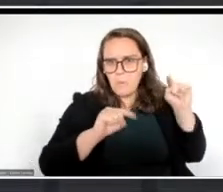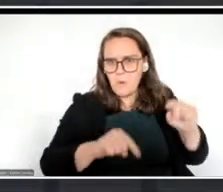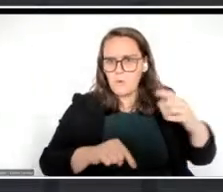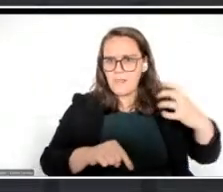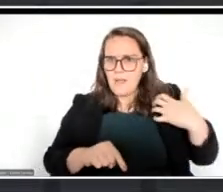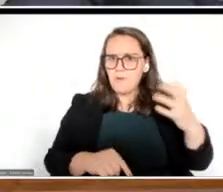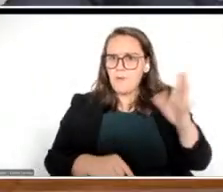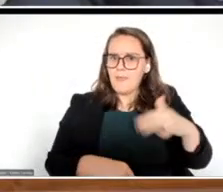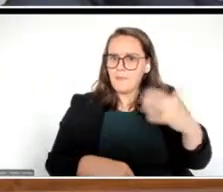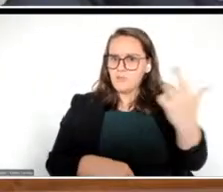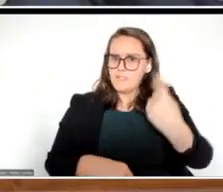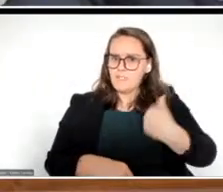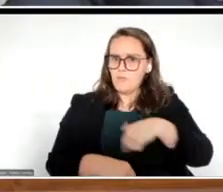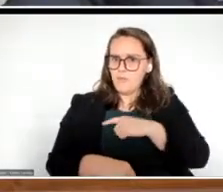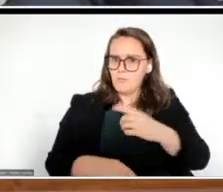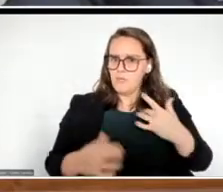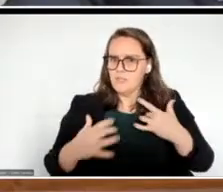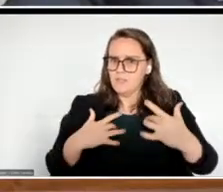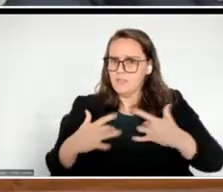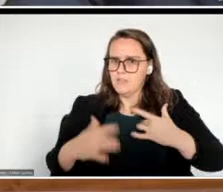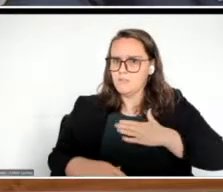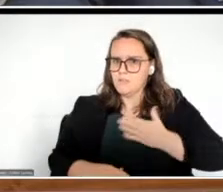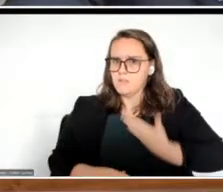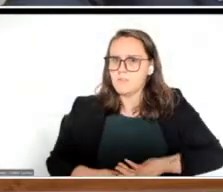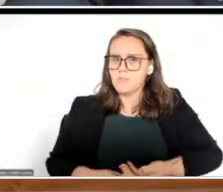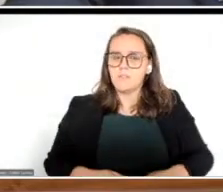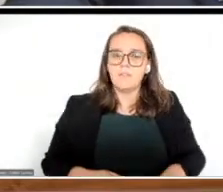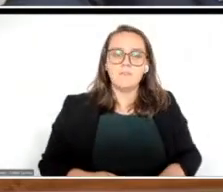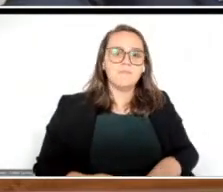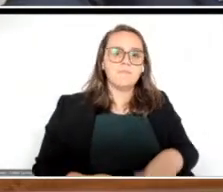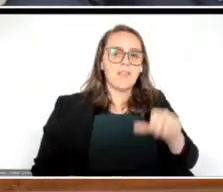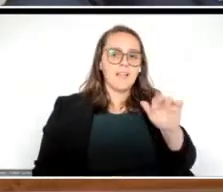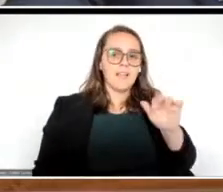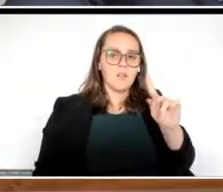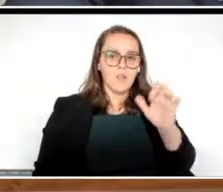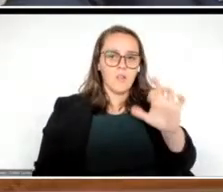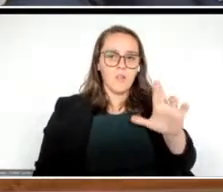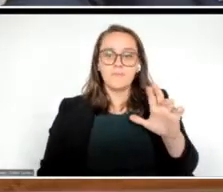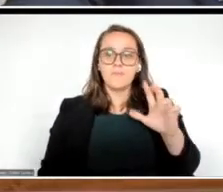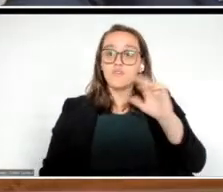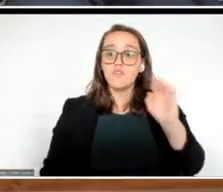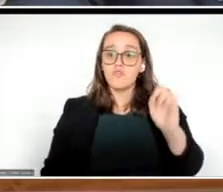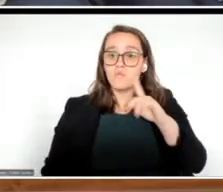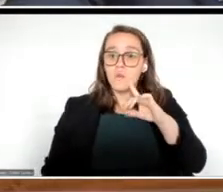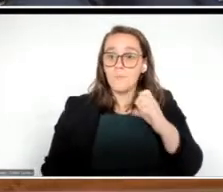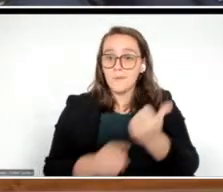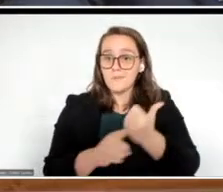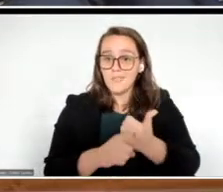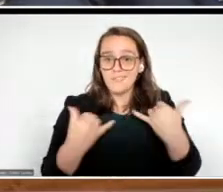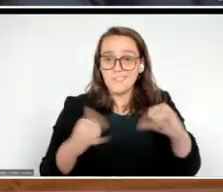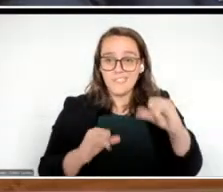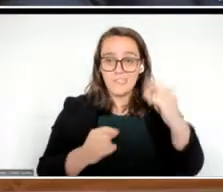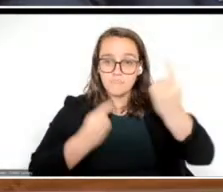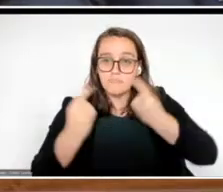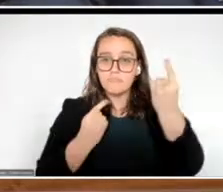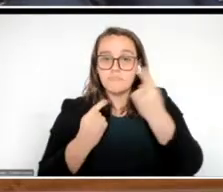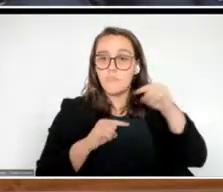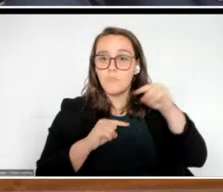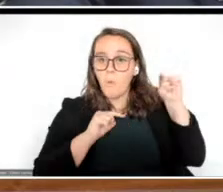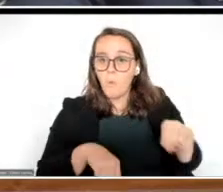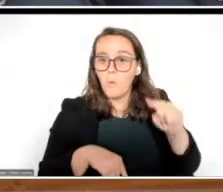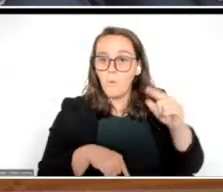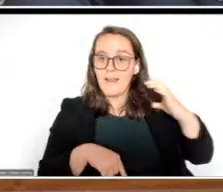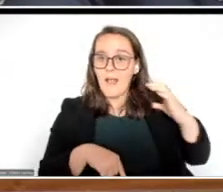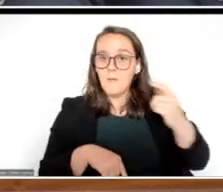President Trump was still considering traveling to the Capitol even after returning to the White House. He knew well before 2